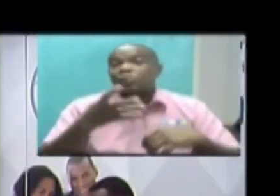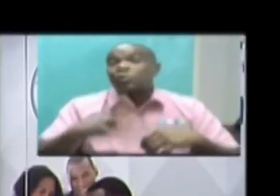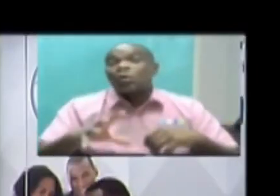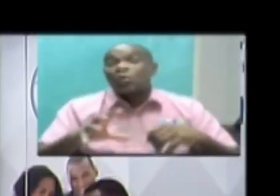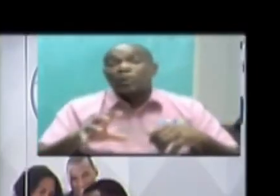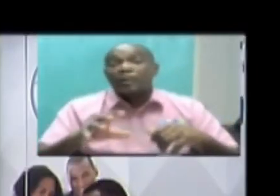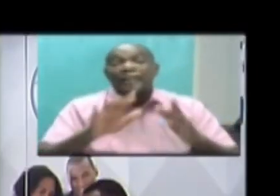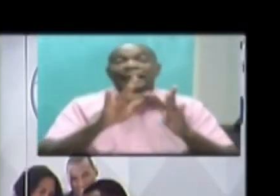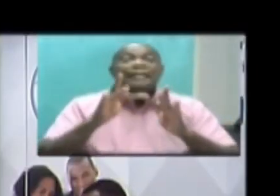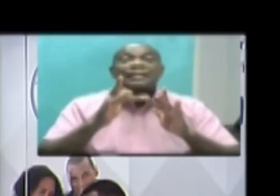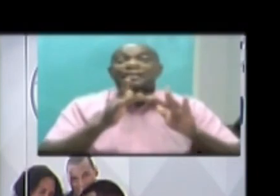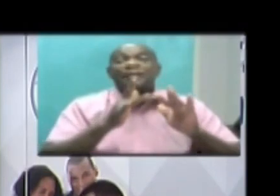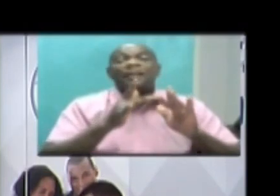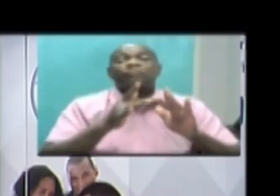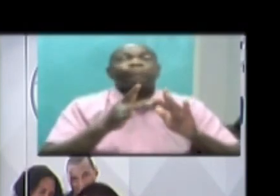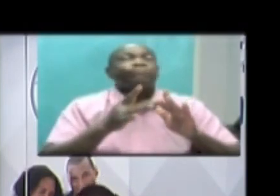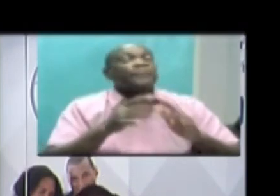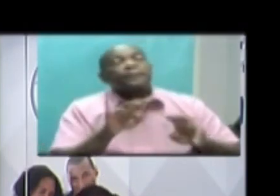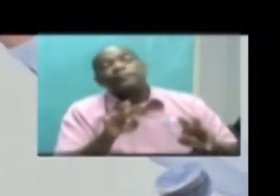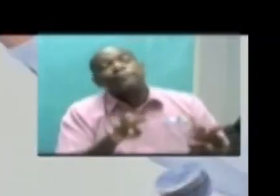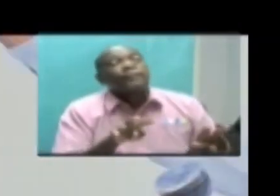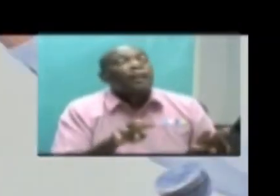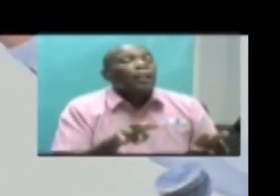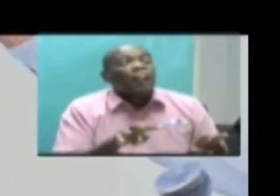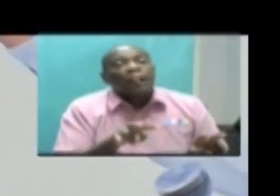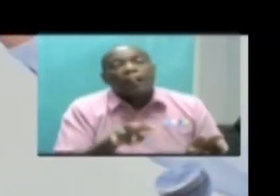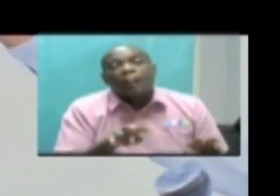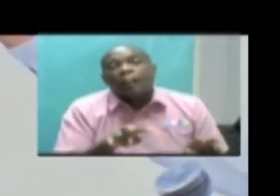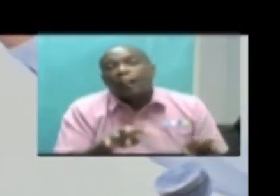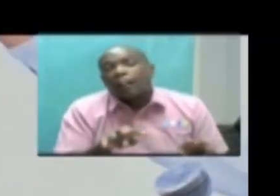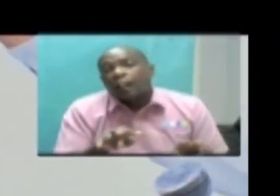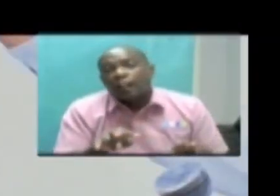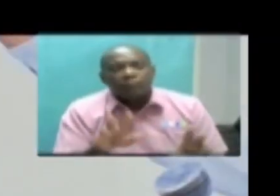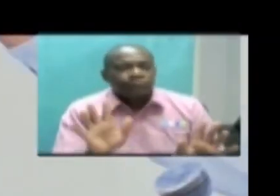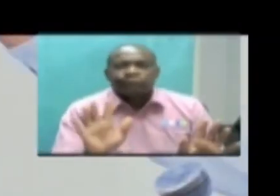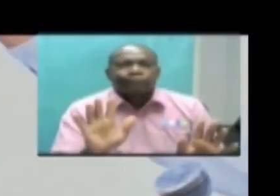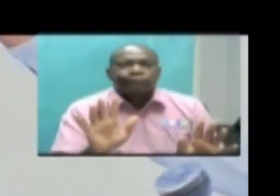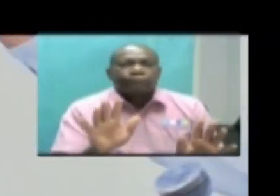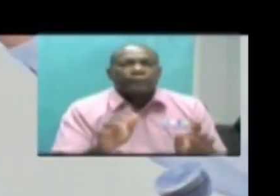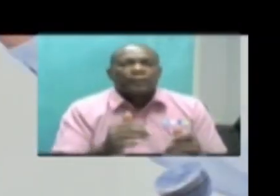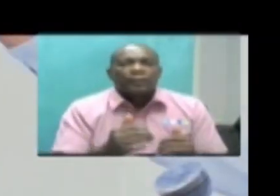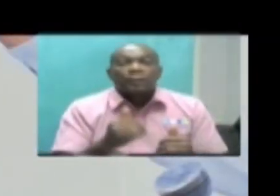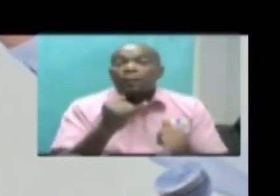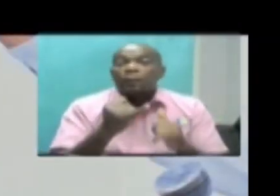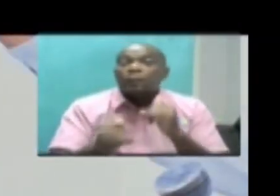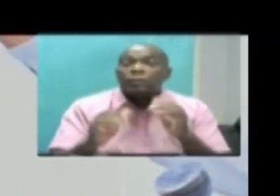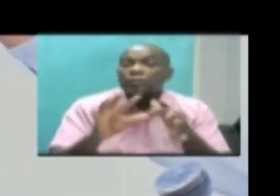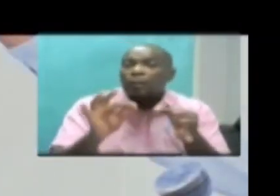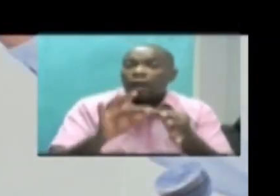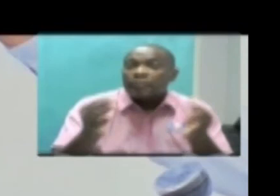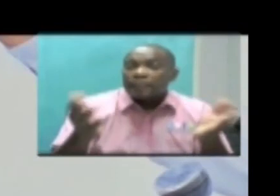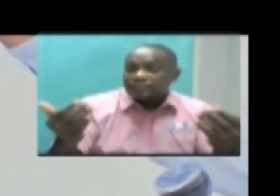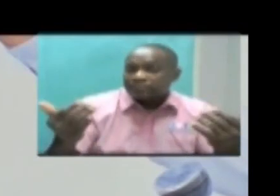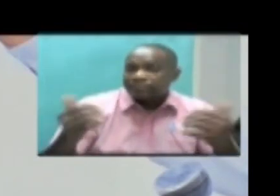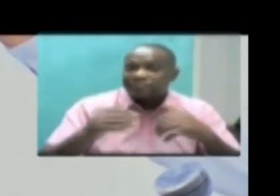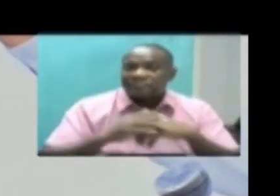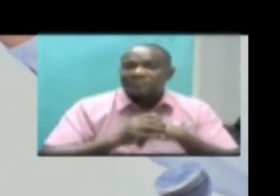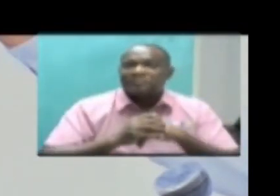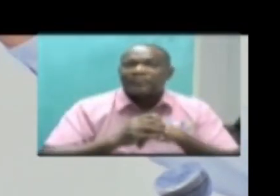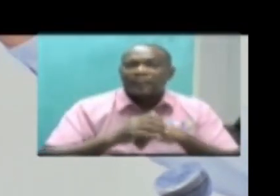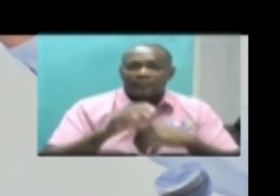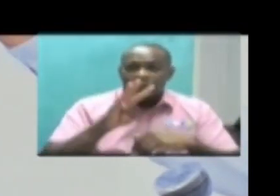where we're almost to the end. So we want to take some closing comments. I'm just going to give everybody just about 45